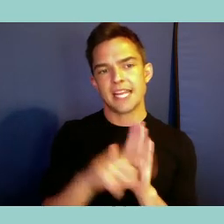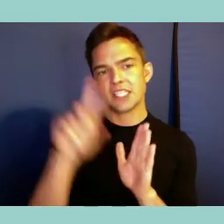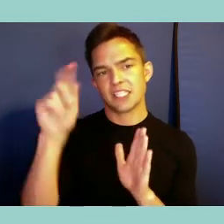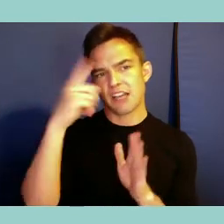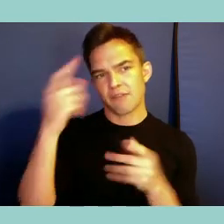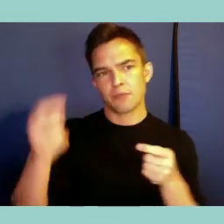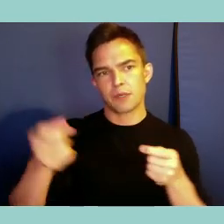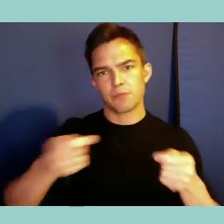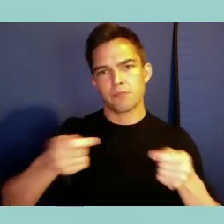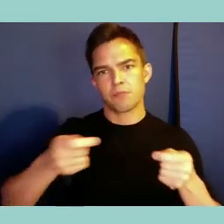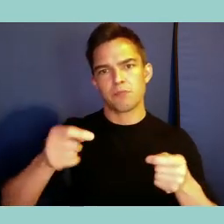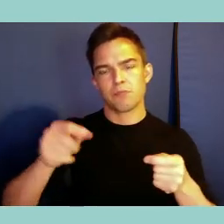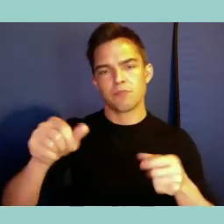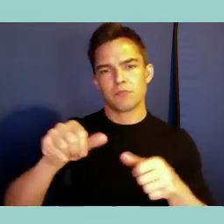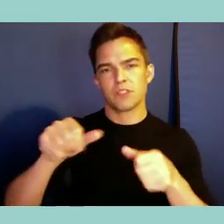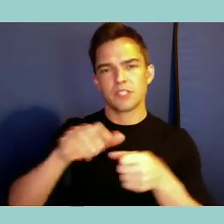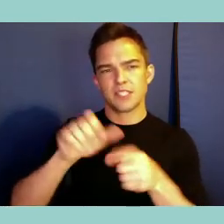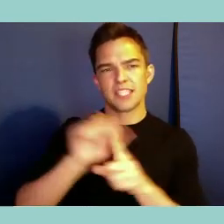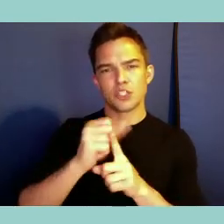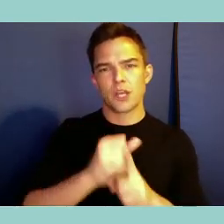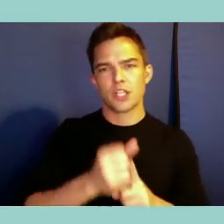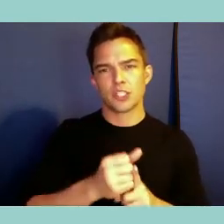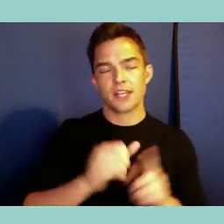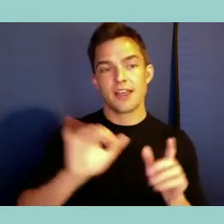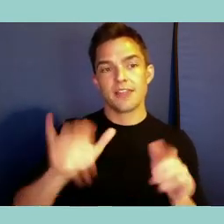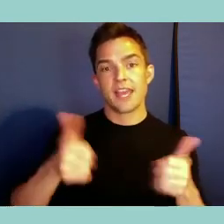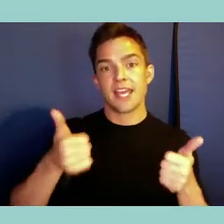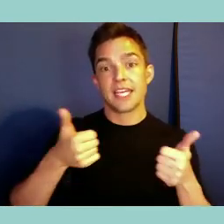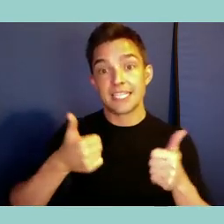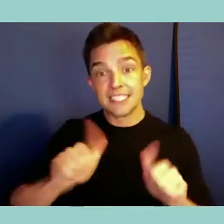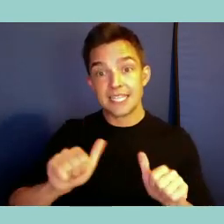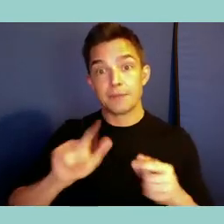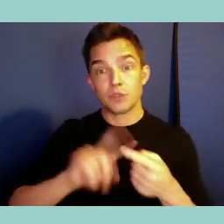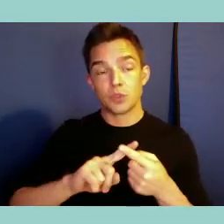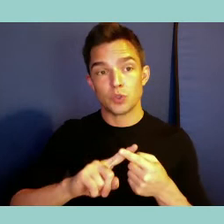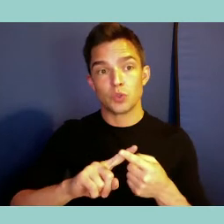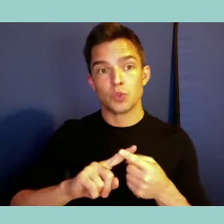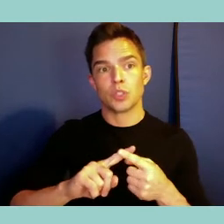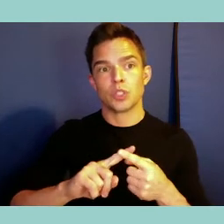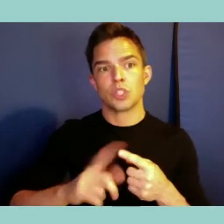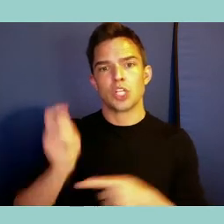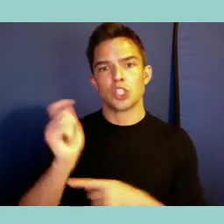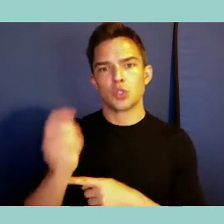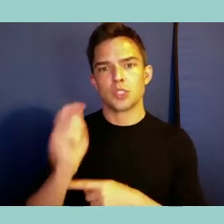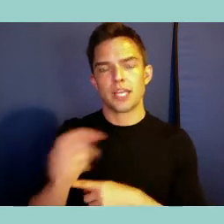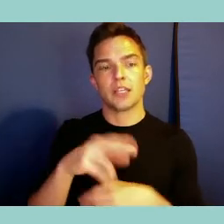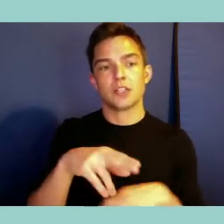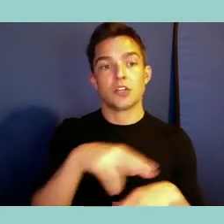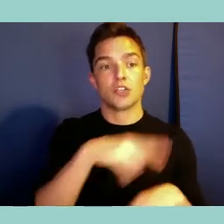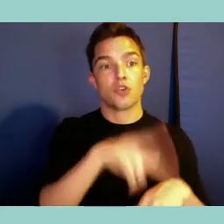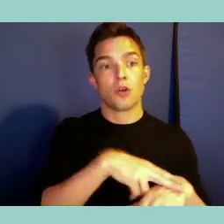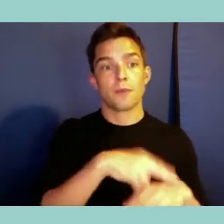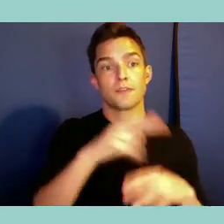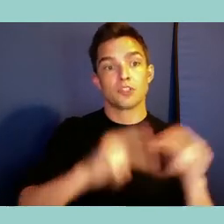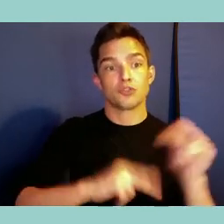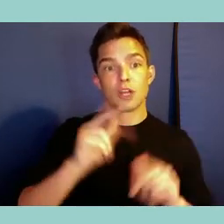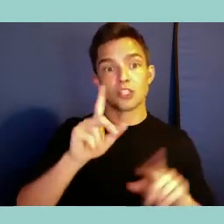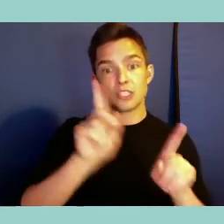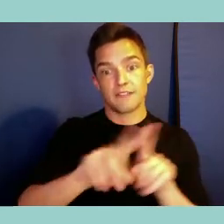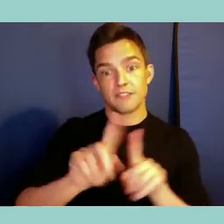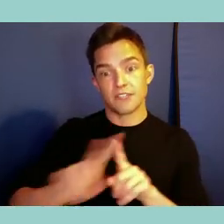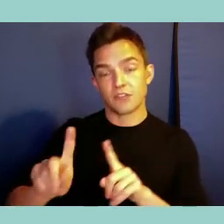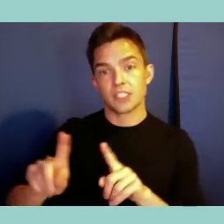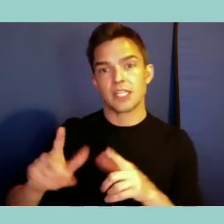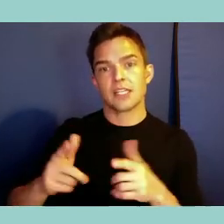state-governed prospects that attempt to adjudicate normative constructions of difference